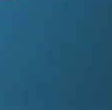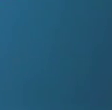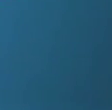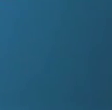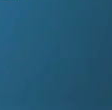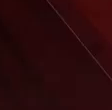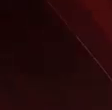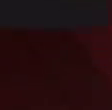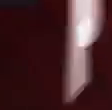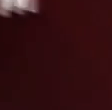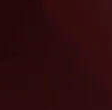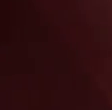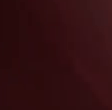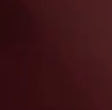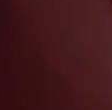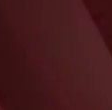coastal areas.